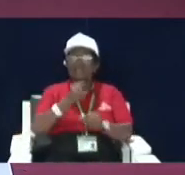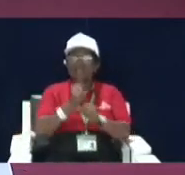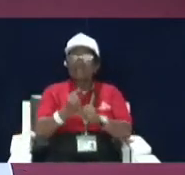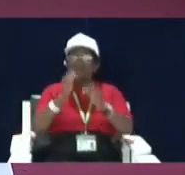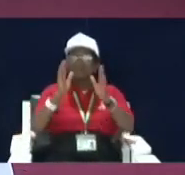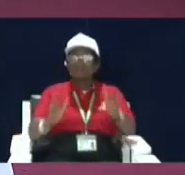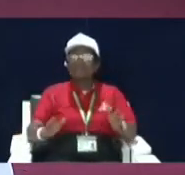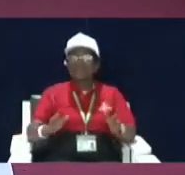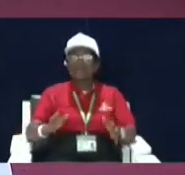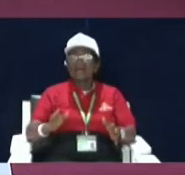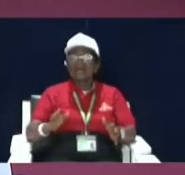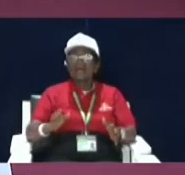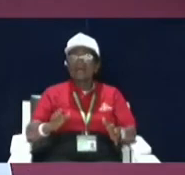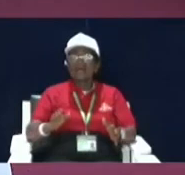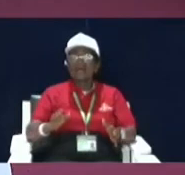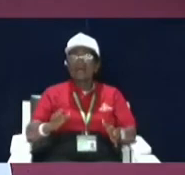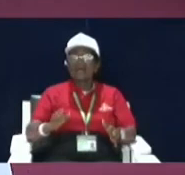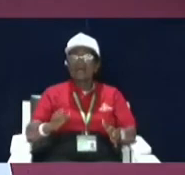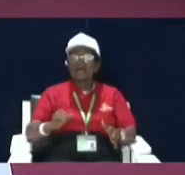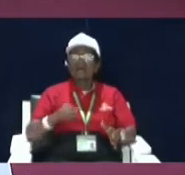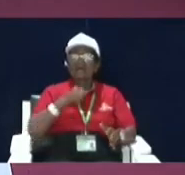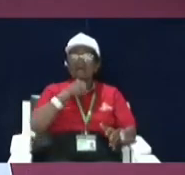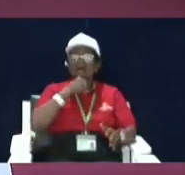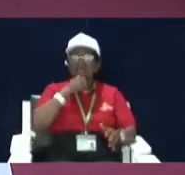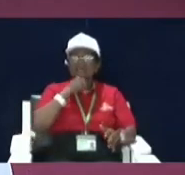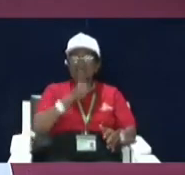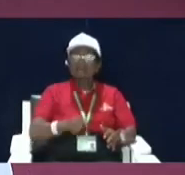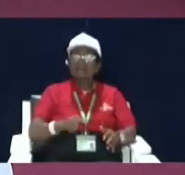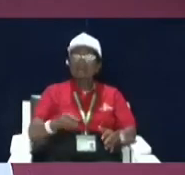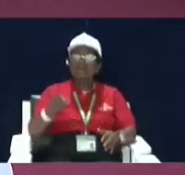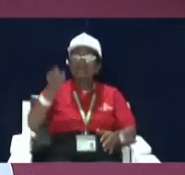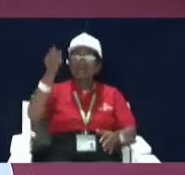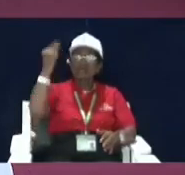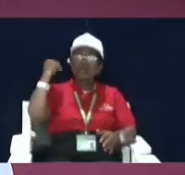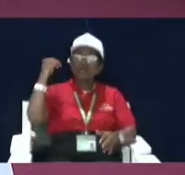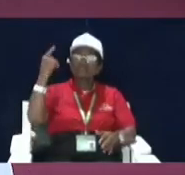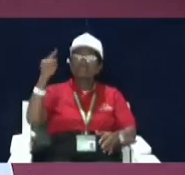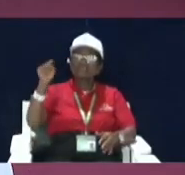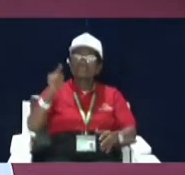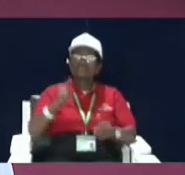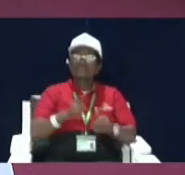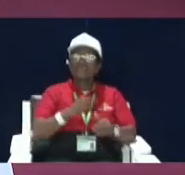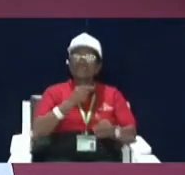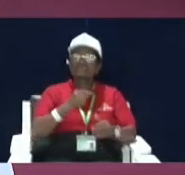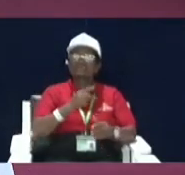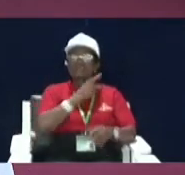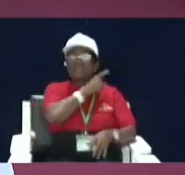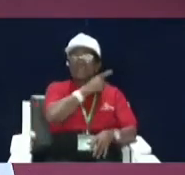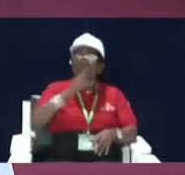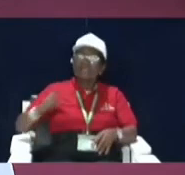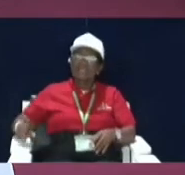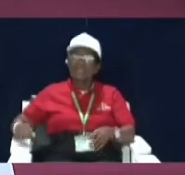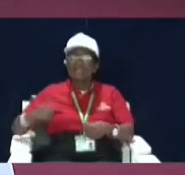Samuel was the first kingmaker in Israel.